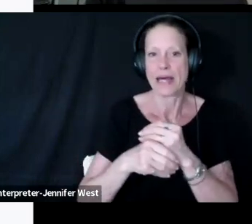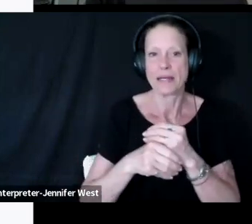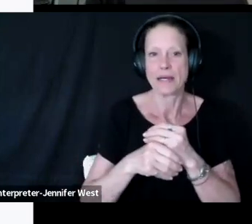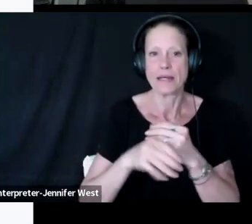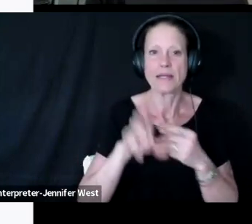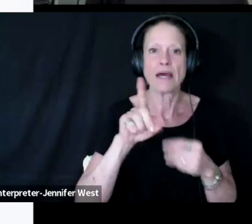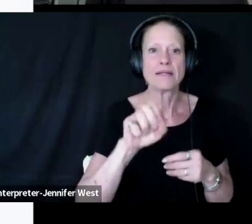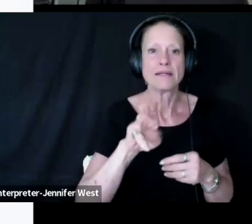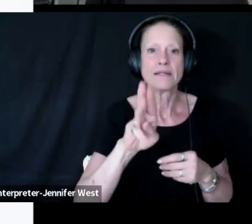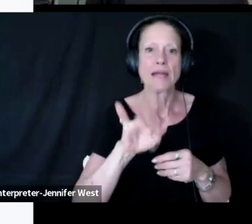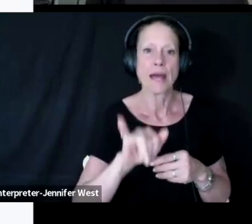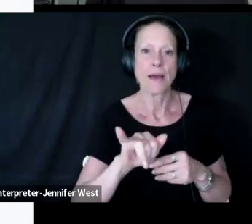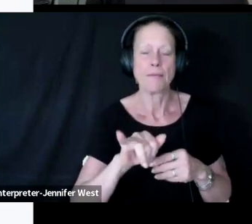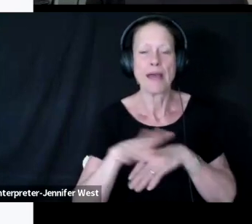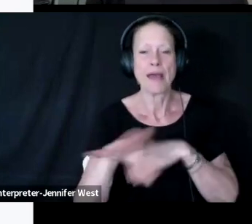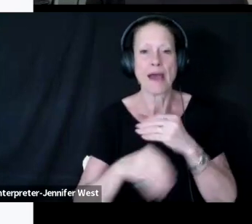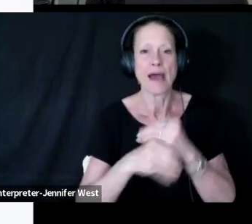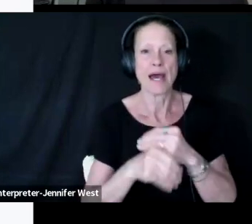Debbie added